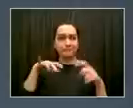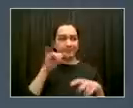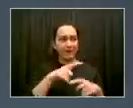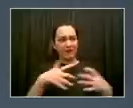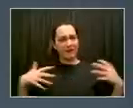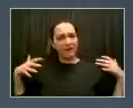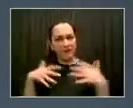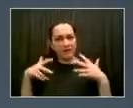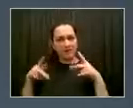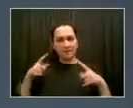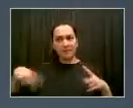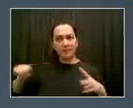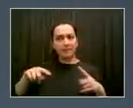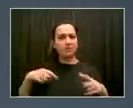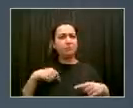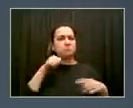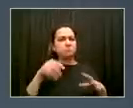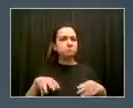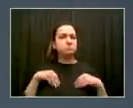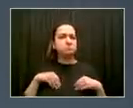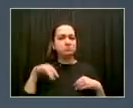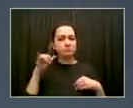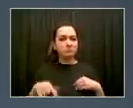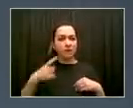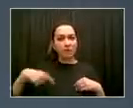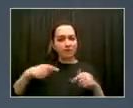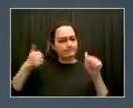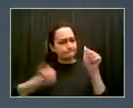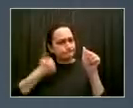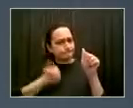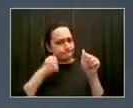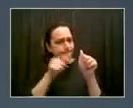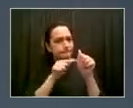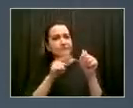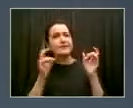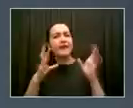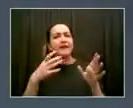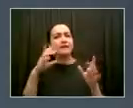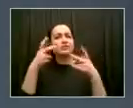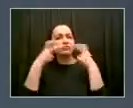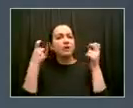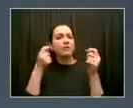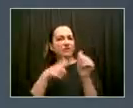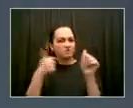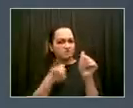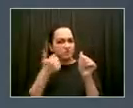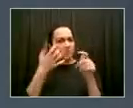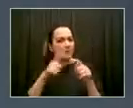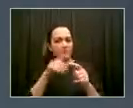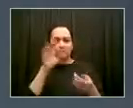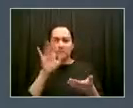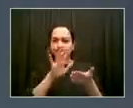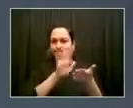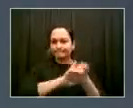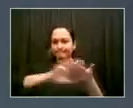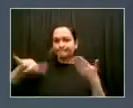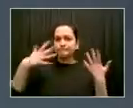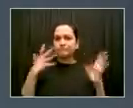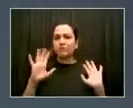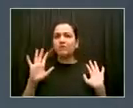I hear you. Members of our hate crimes team hear you, and the entire New York City Police Department hears